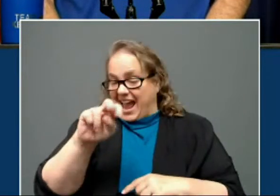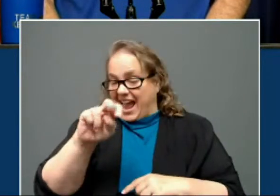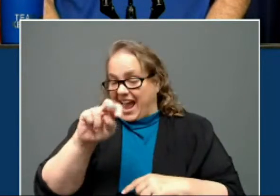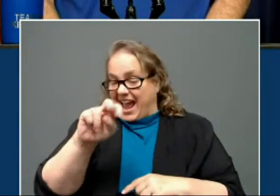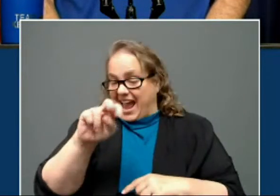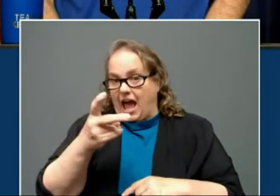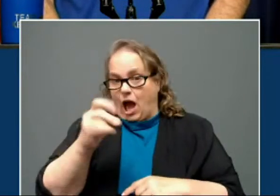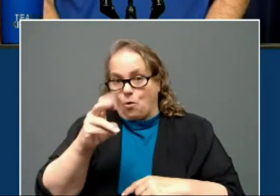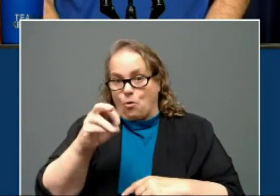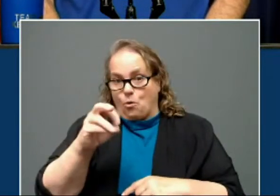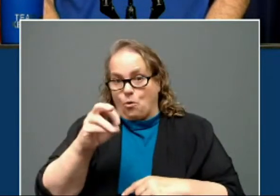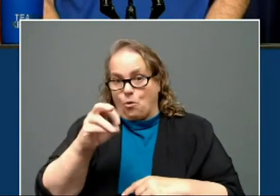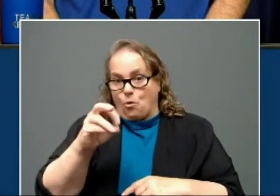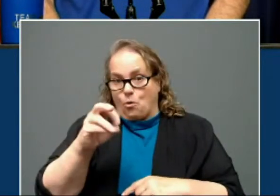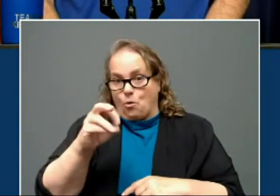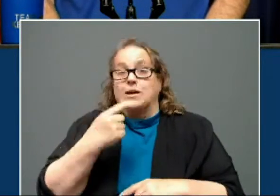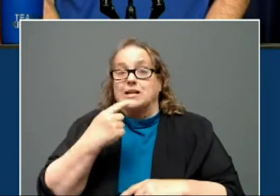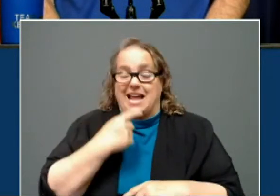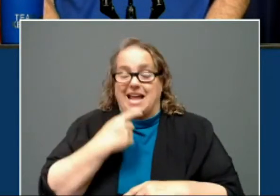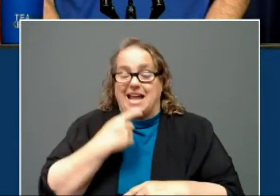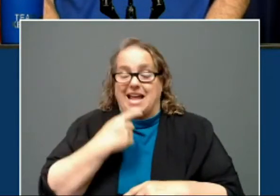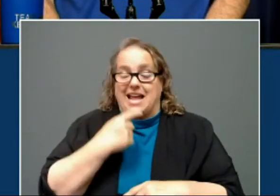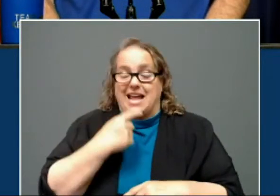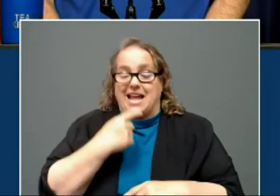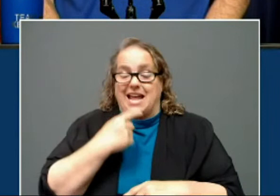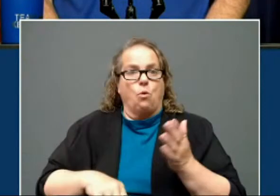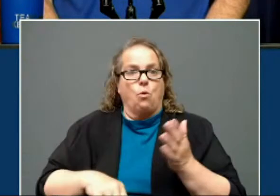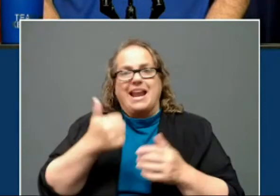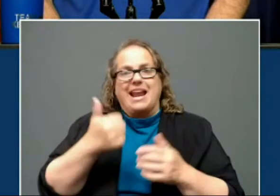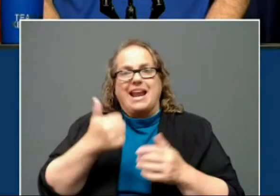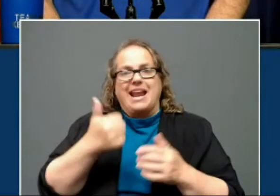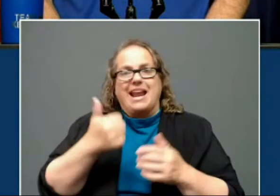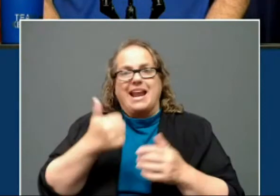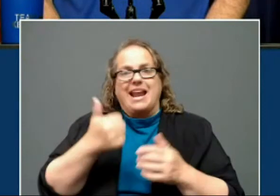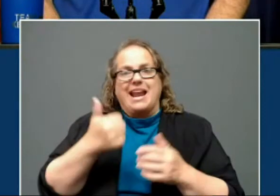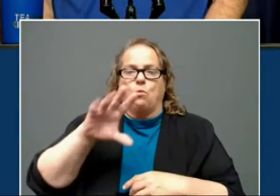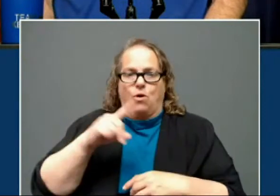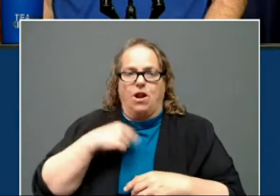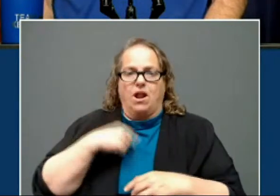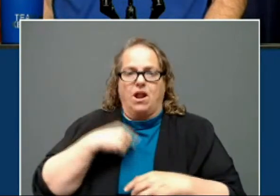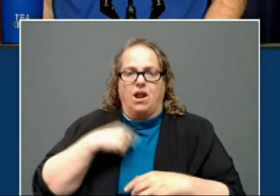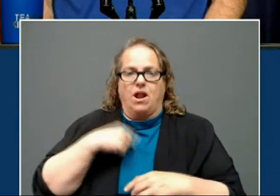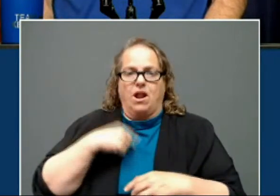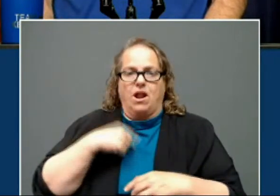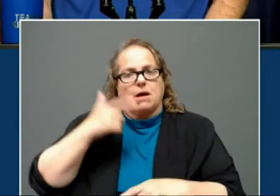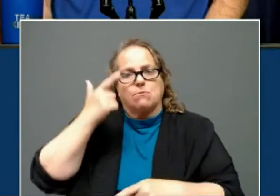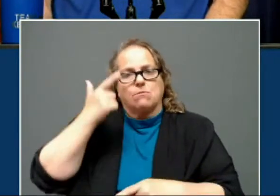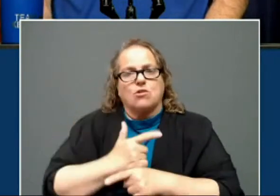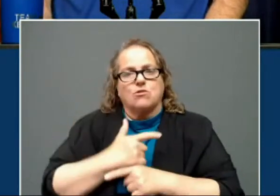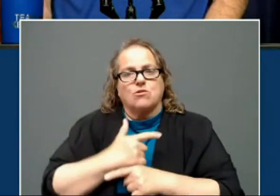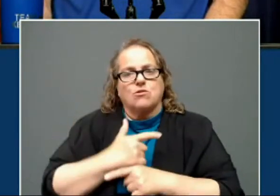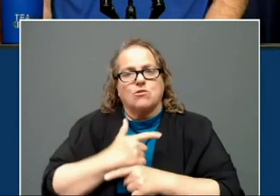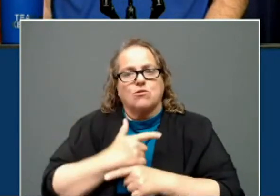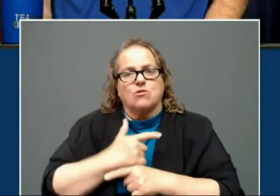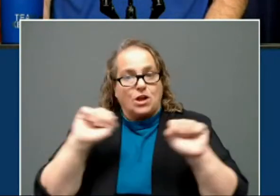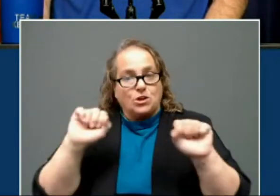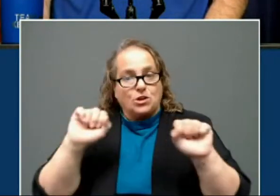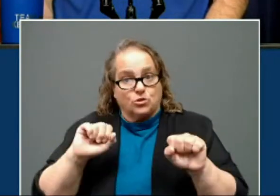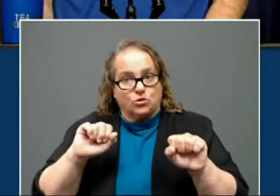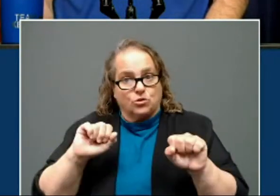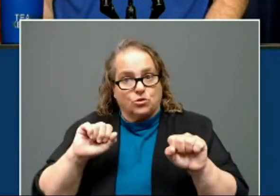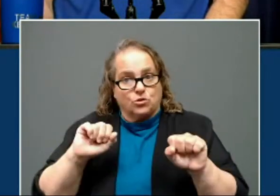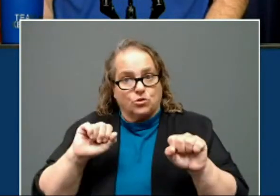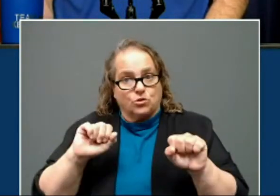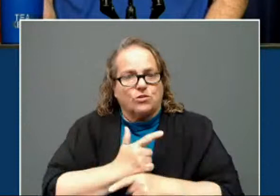any of us would have done. They were my brothers. I had to rescue my brothers." Ernie